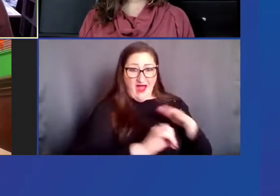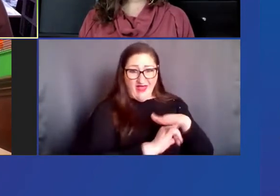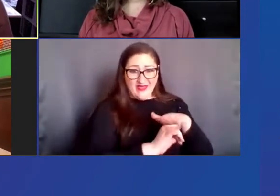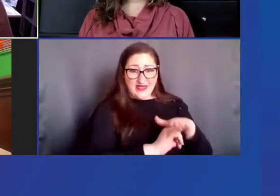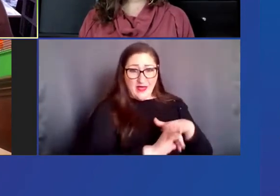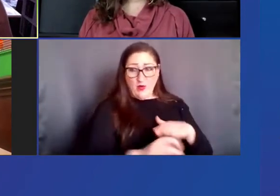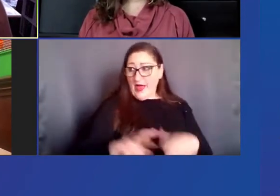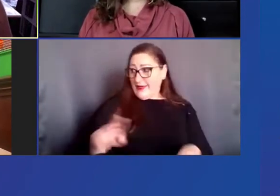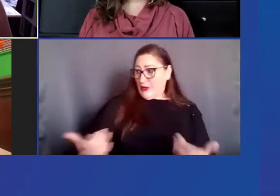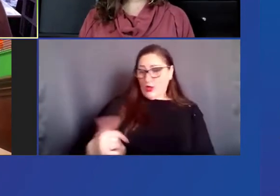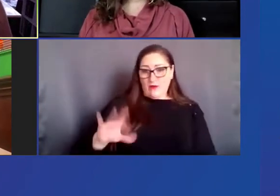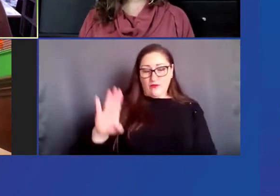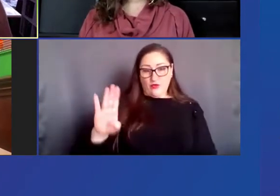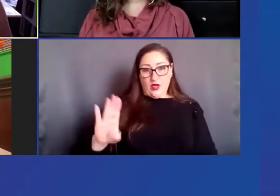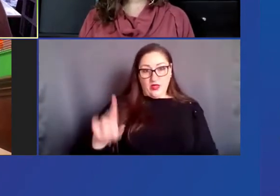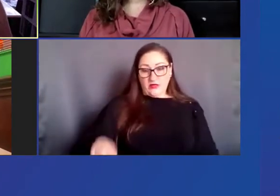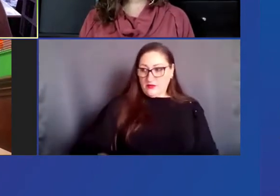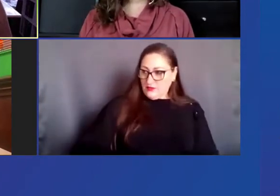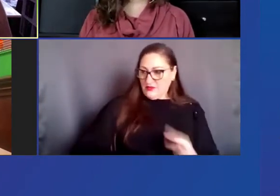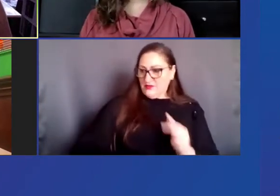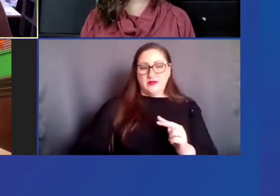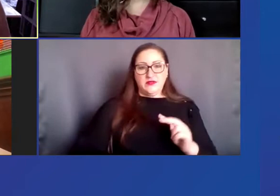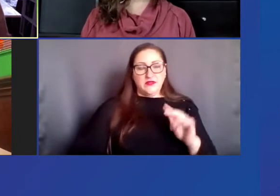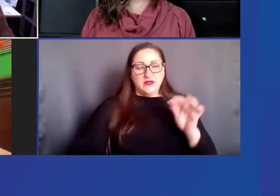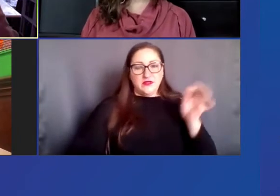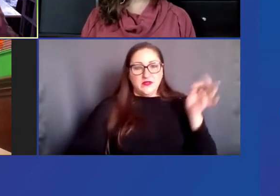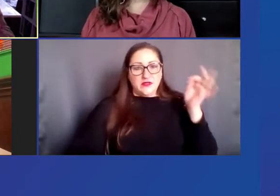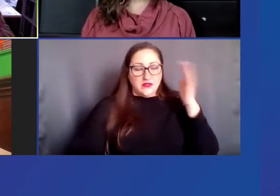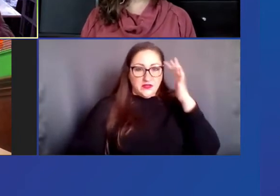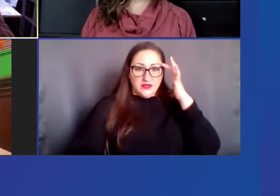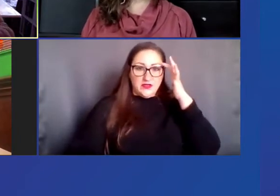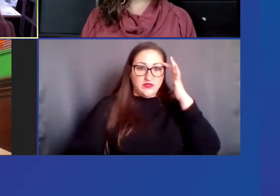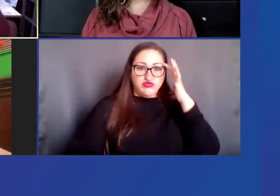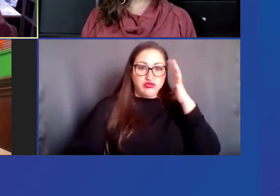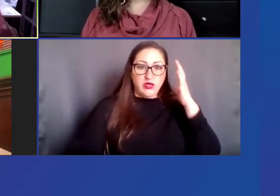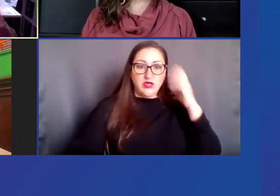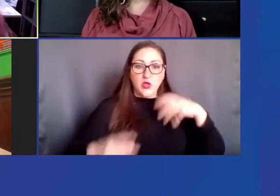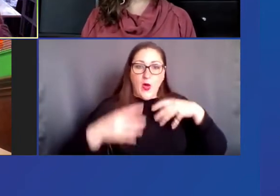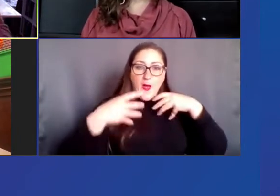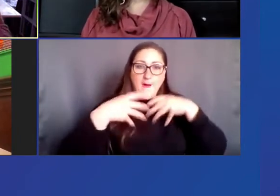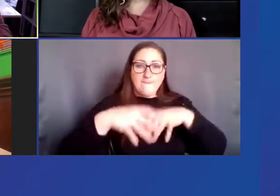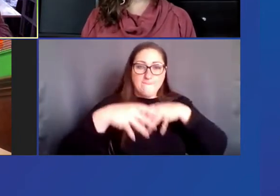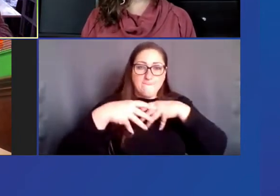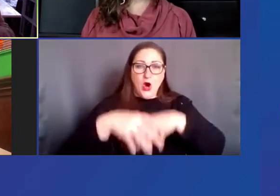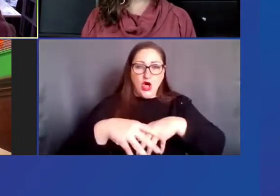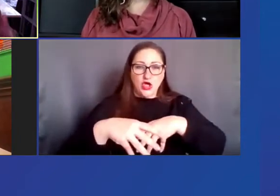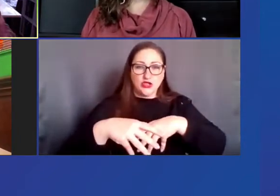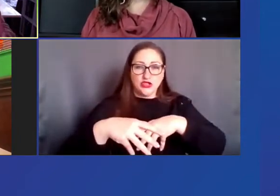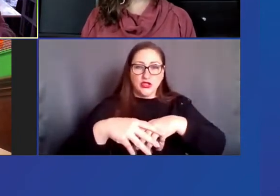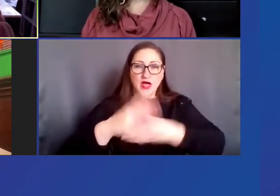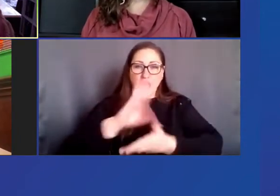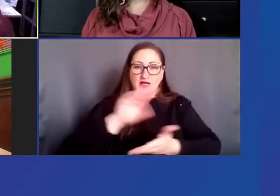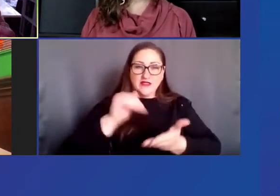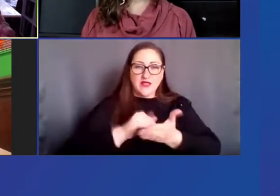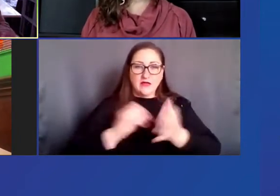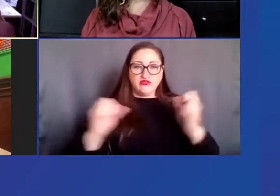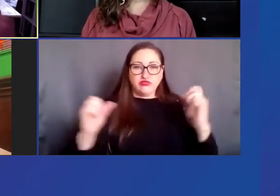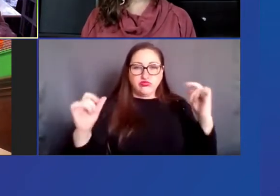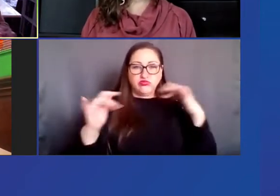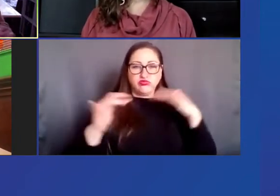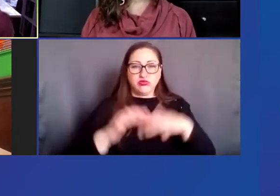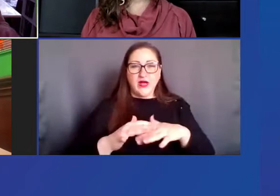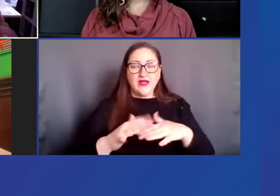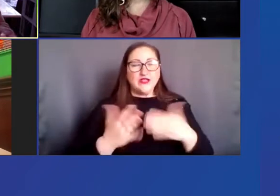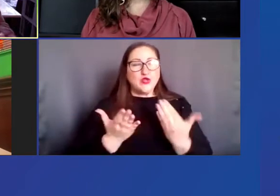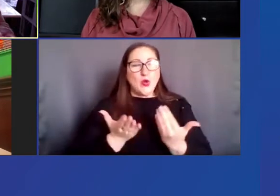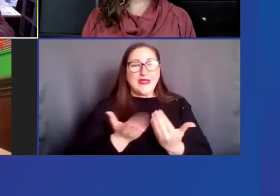here in Brooklyn. And, you know, a march, for example, a centralized march is so easy for the police to